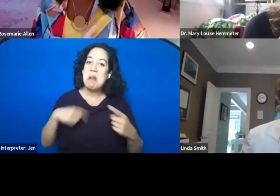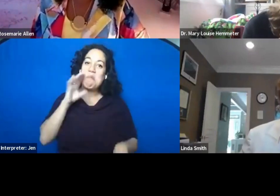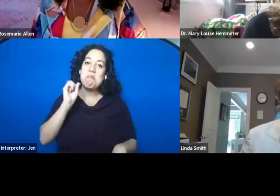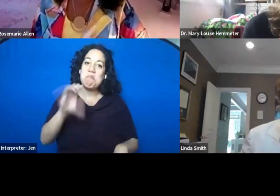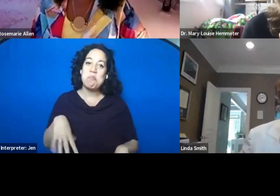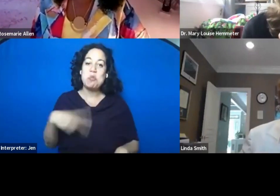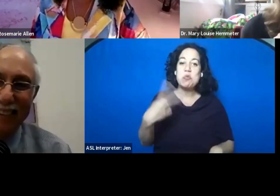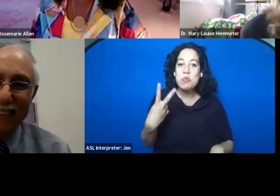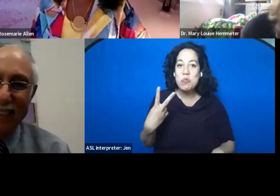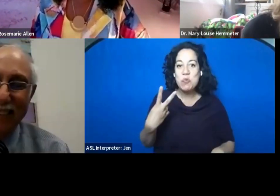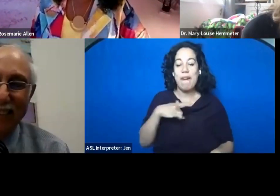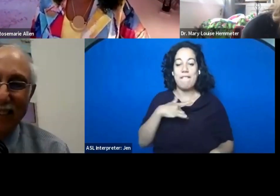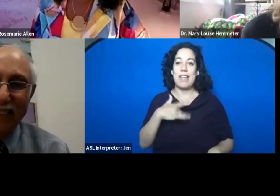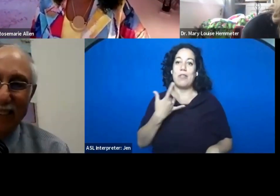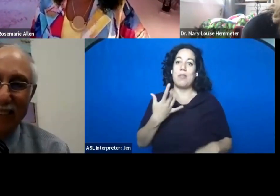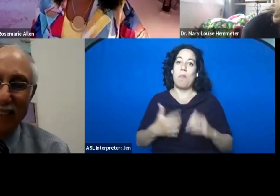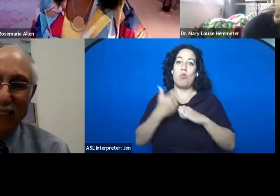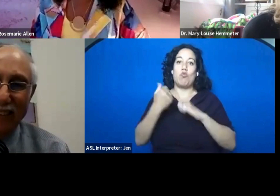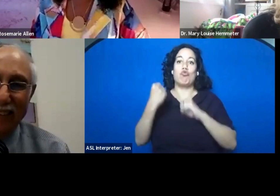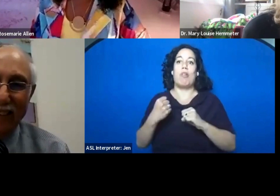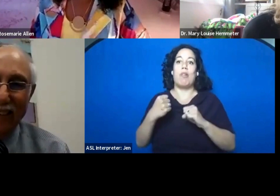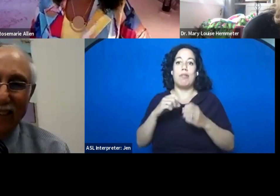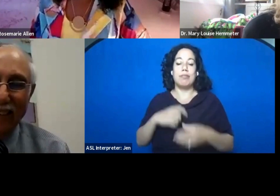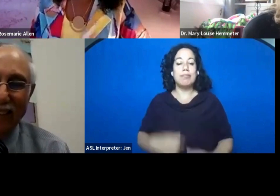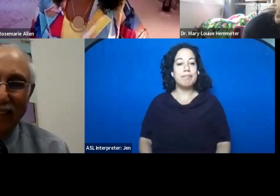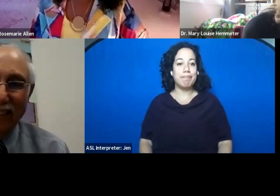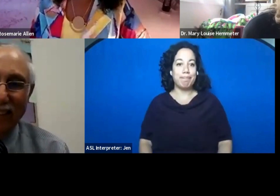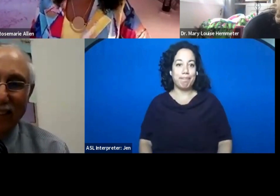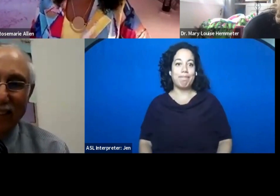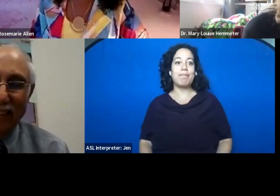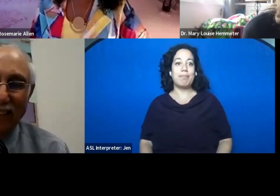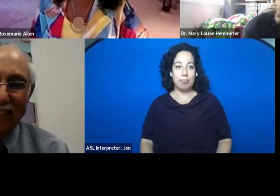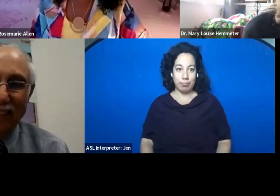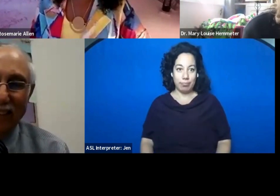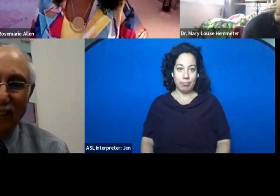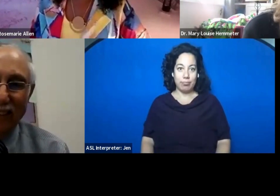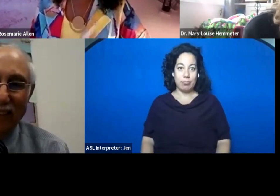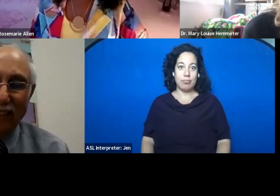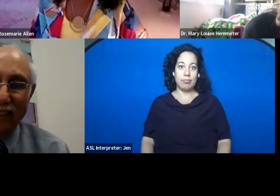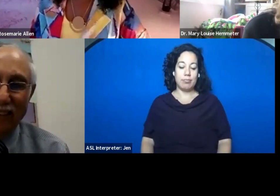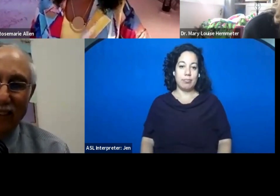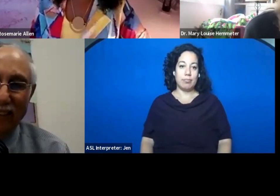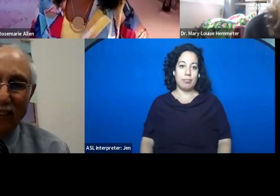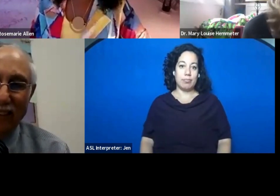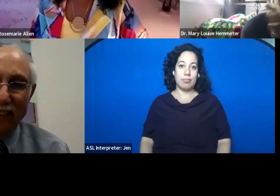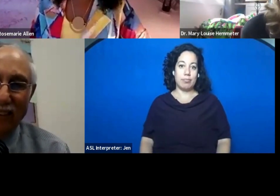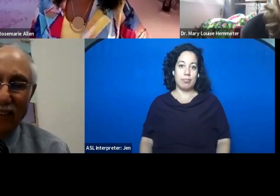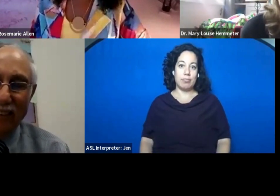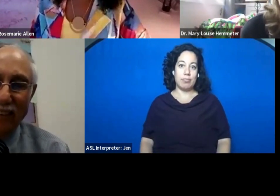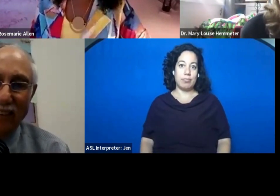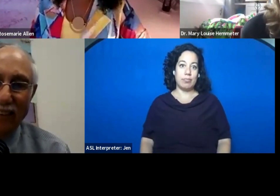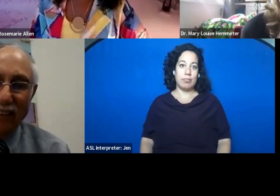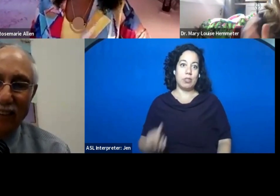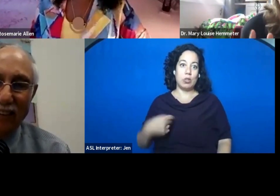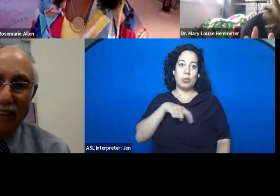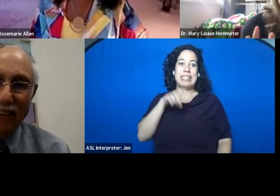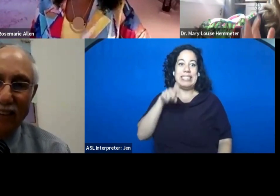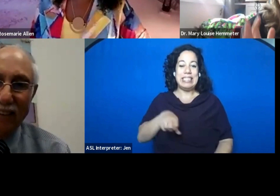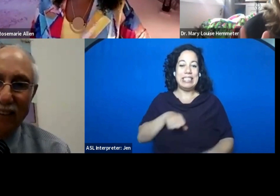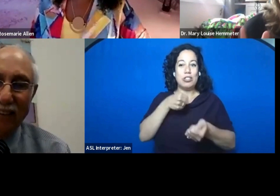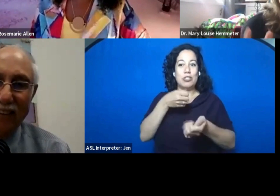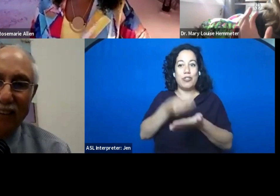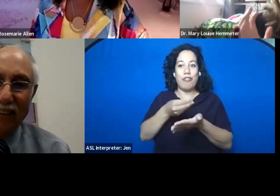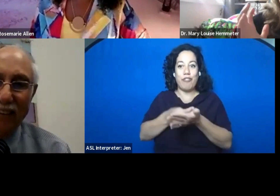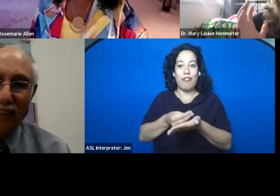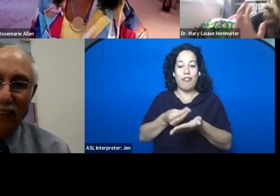I feel the strongest about. One is that we've got to fund Part C. And for those of y'all